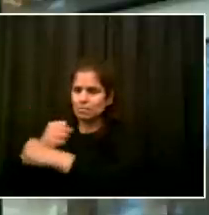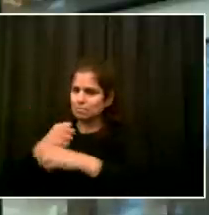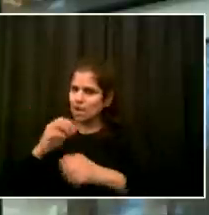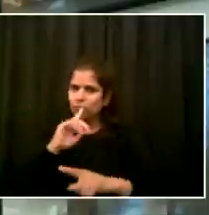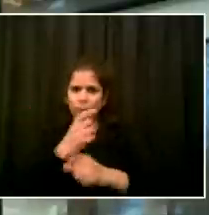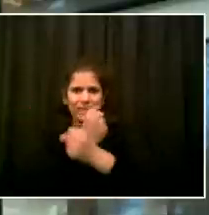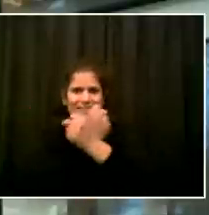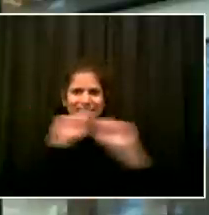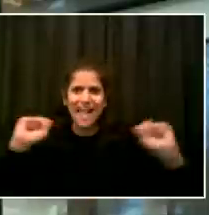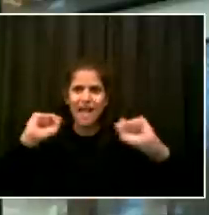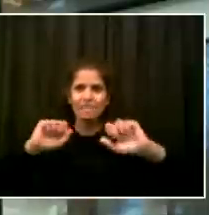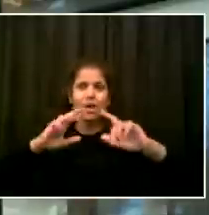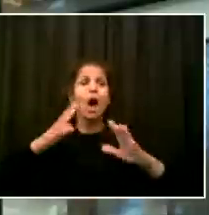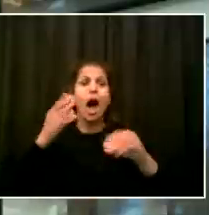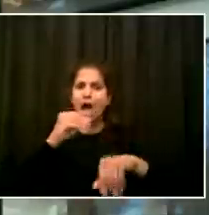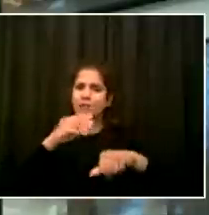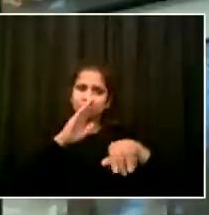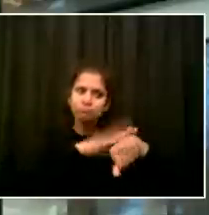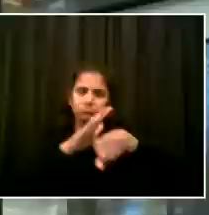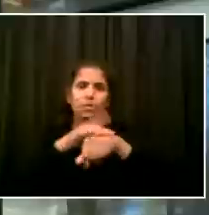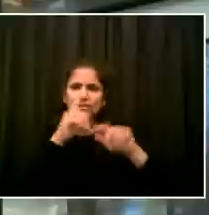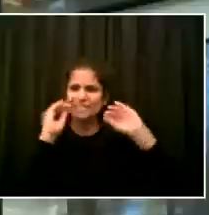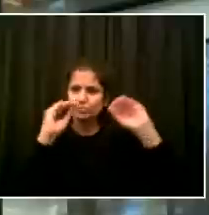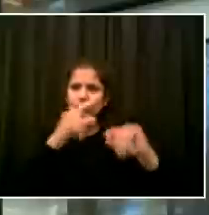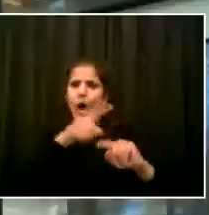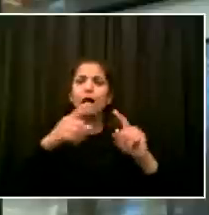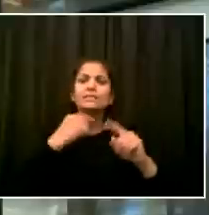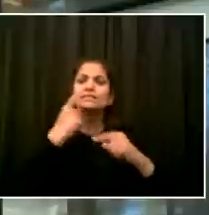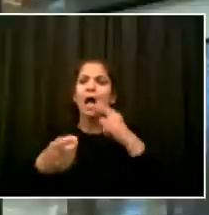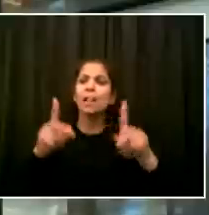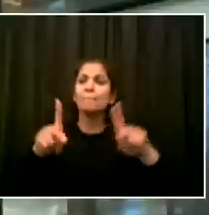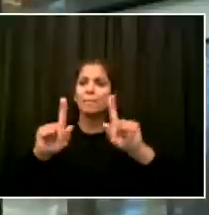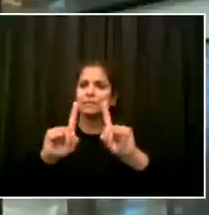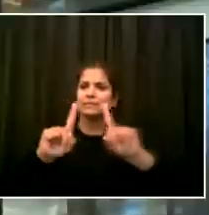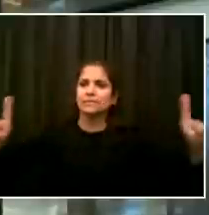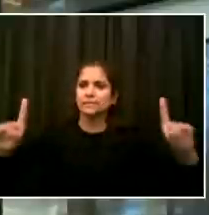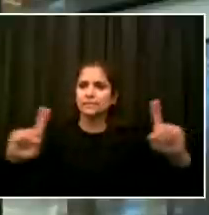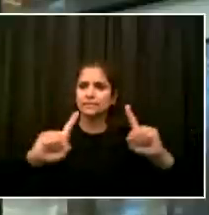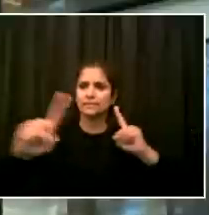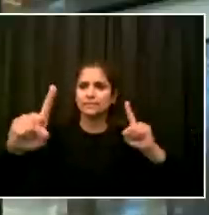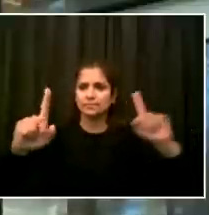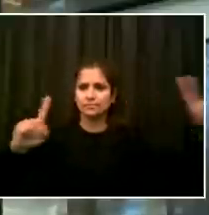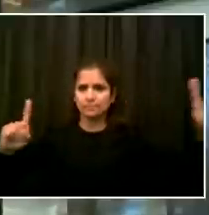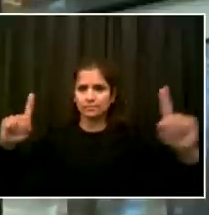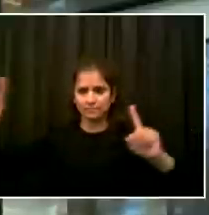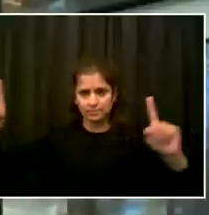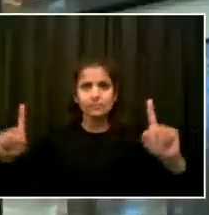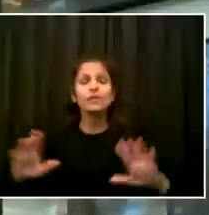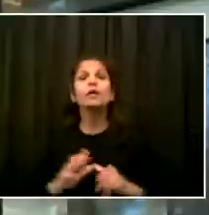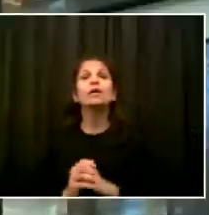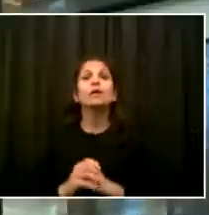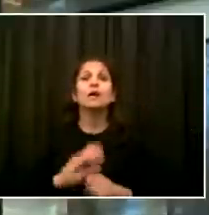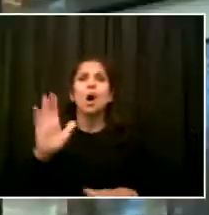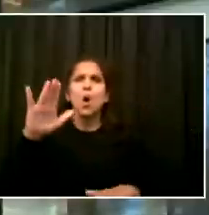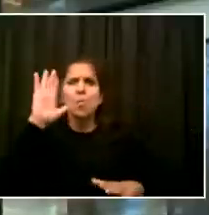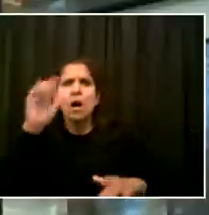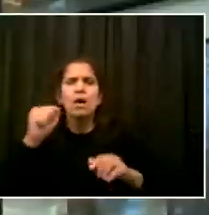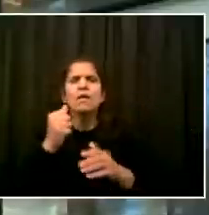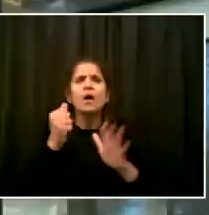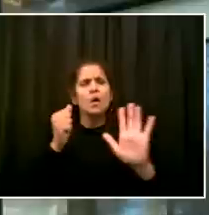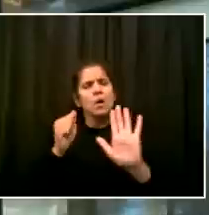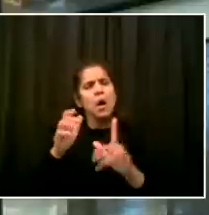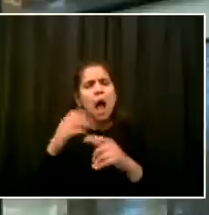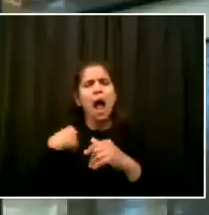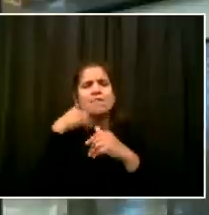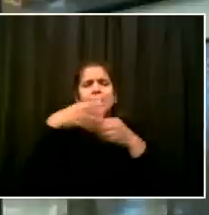they're being trained. We expect it'll take a few weeks. We want them to be strong and conditioned. And then at that point, we'll work with the mayor